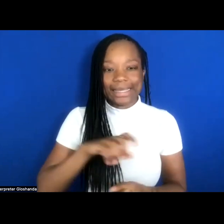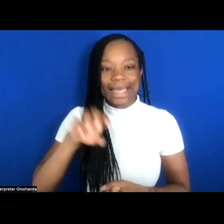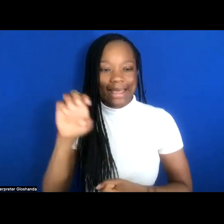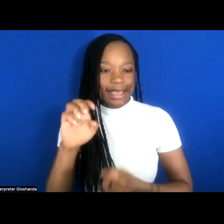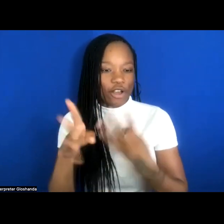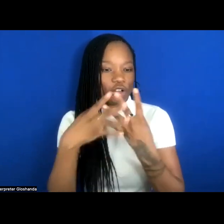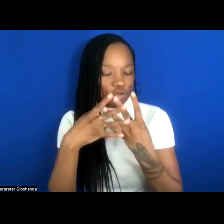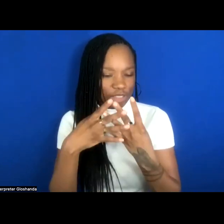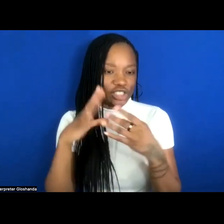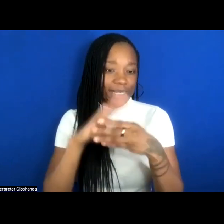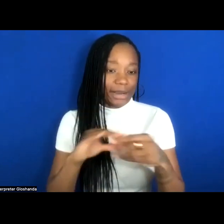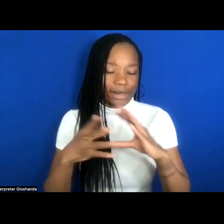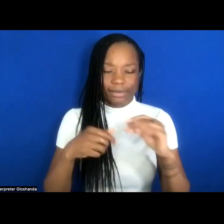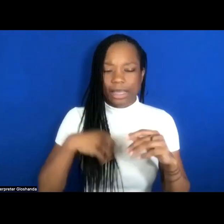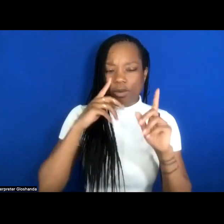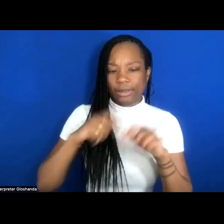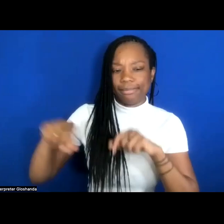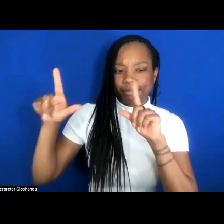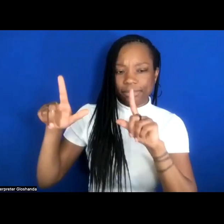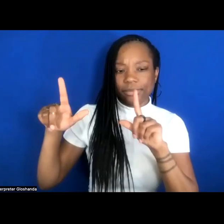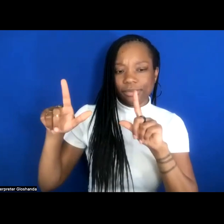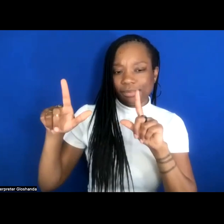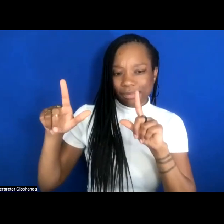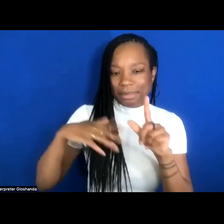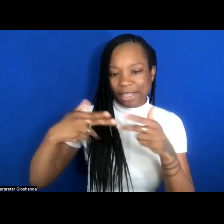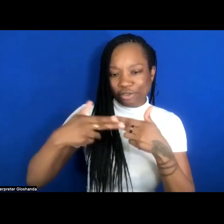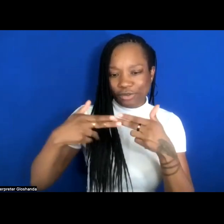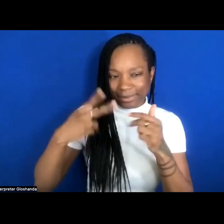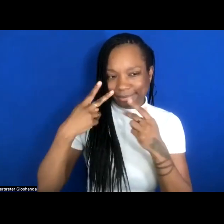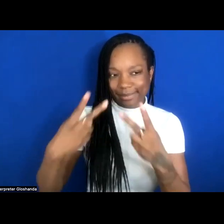minute while I pull that up.